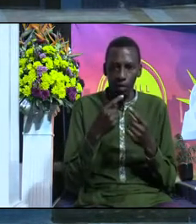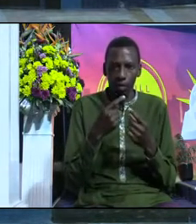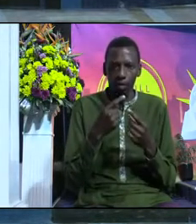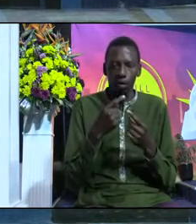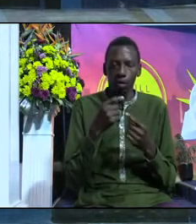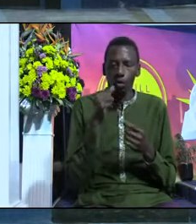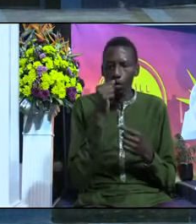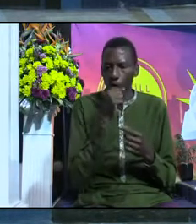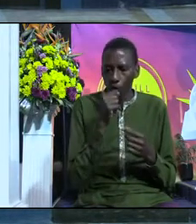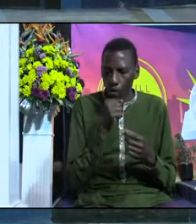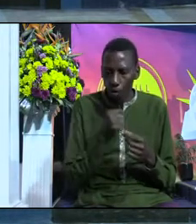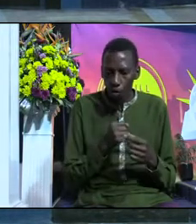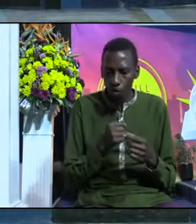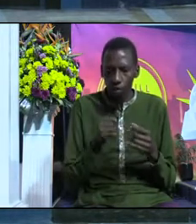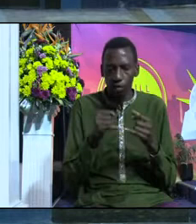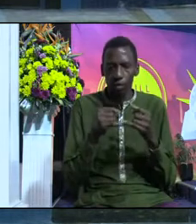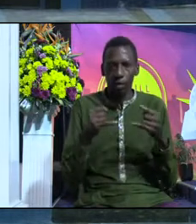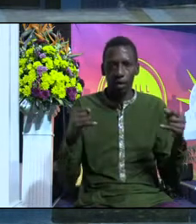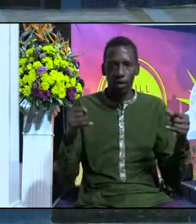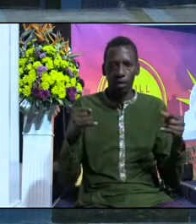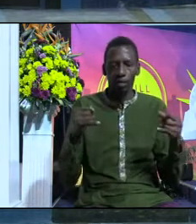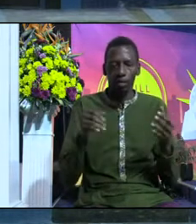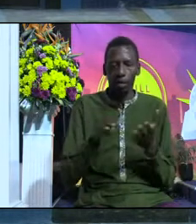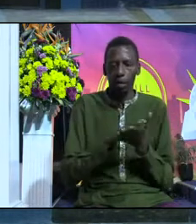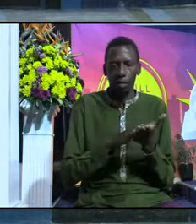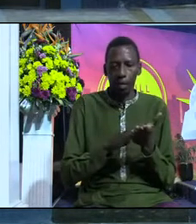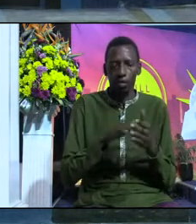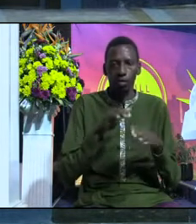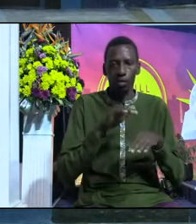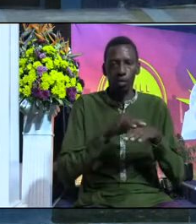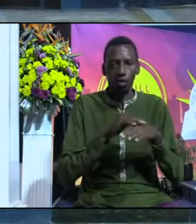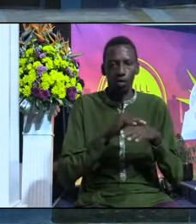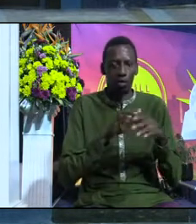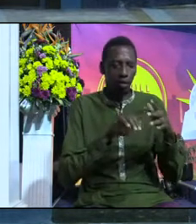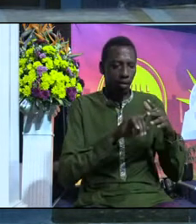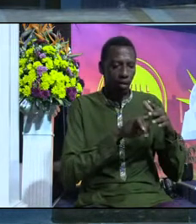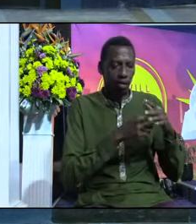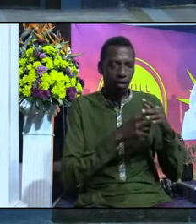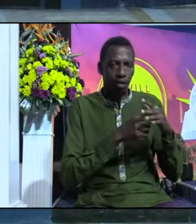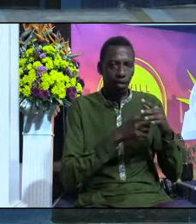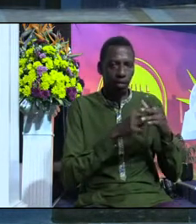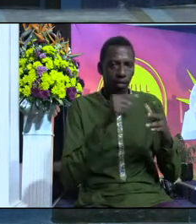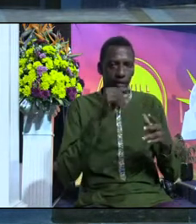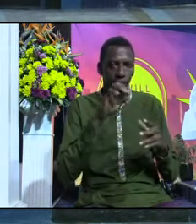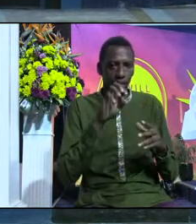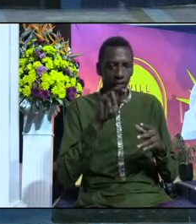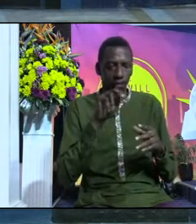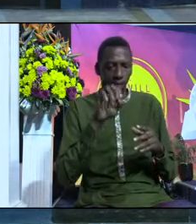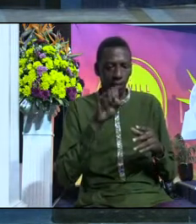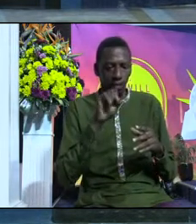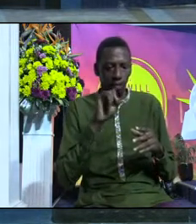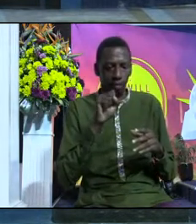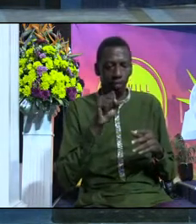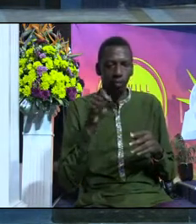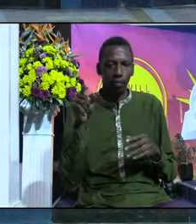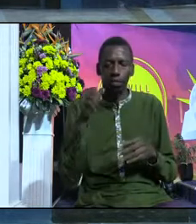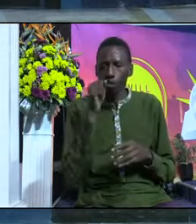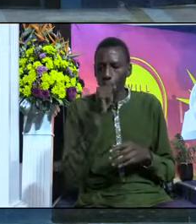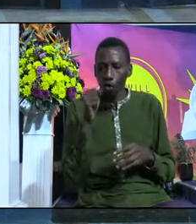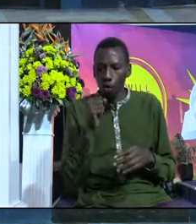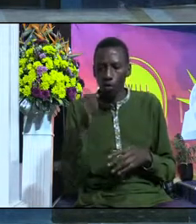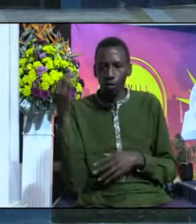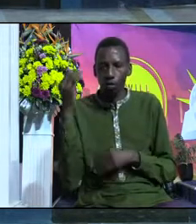chauvinistic line and basing it on Genesis. This old preacher, and he was black, he said,